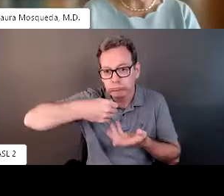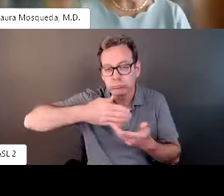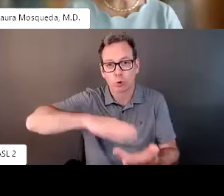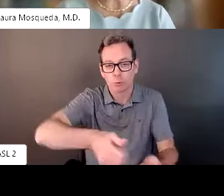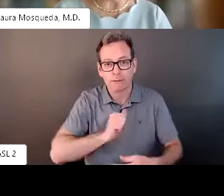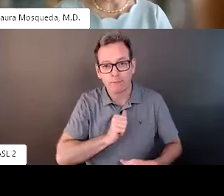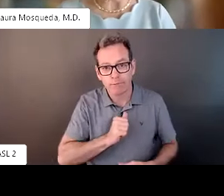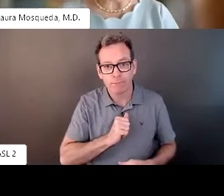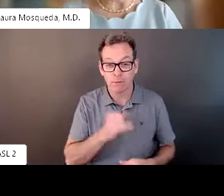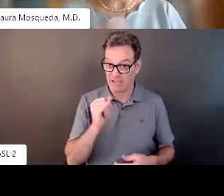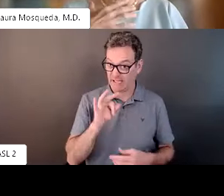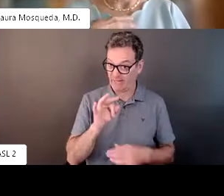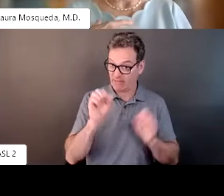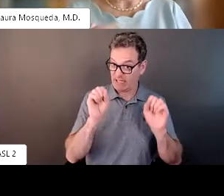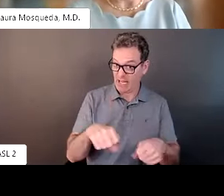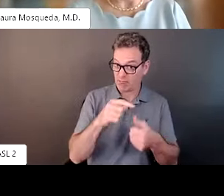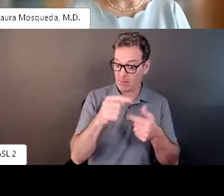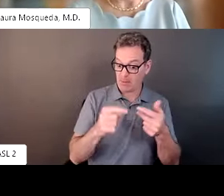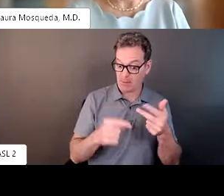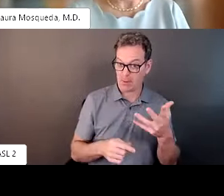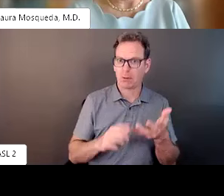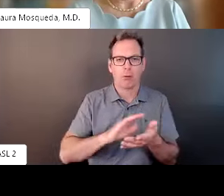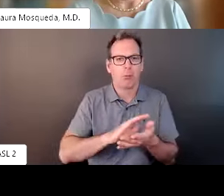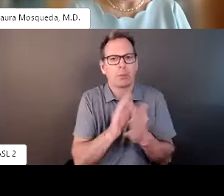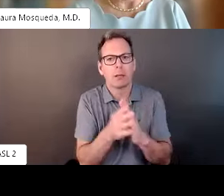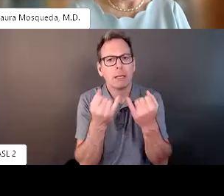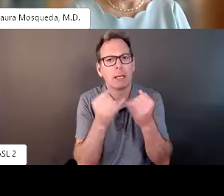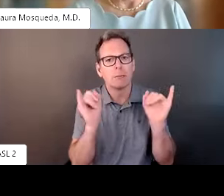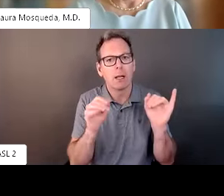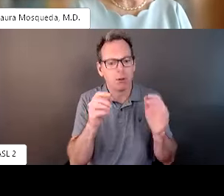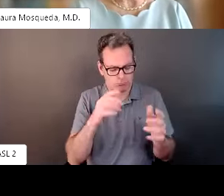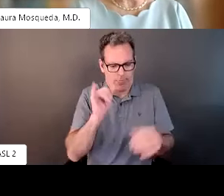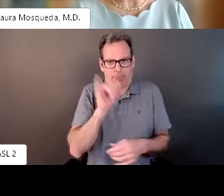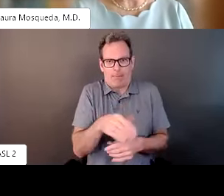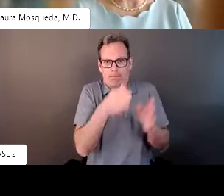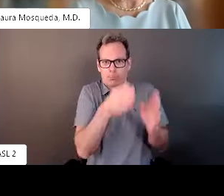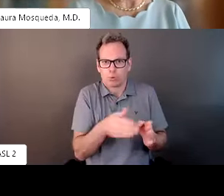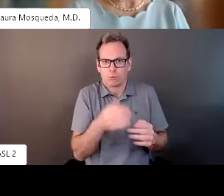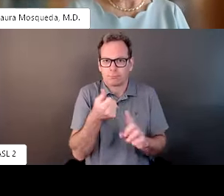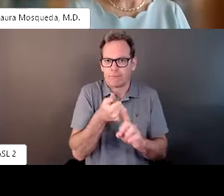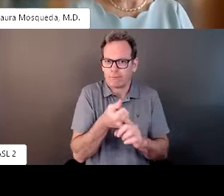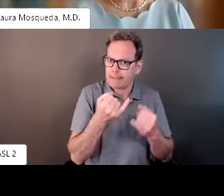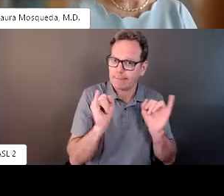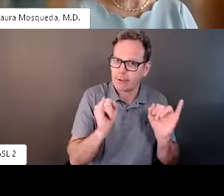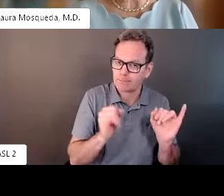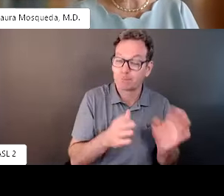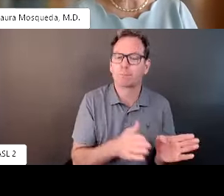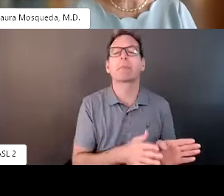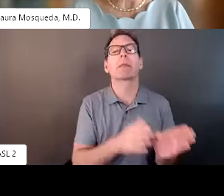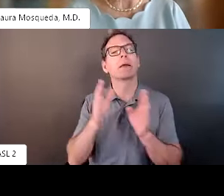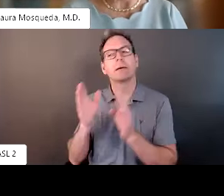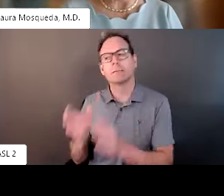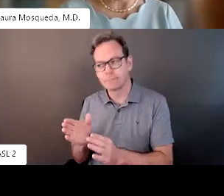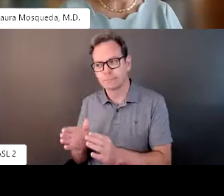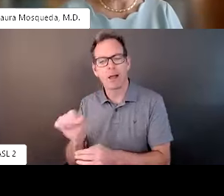you're probably independent within your own home. We also have a category called